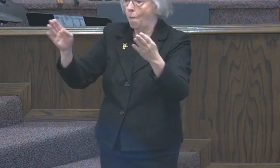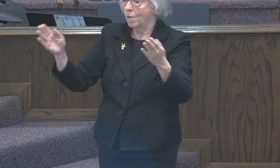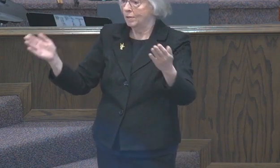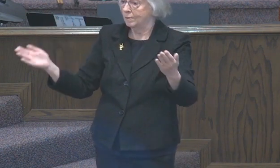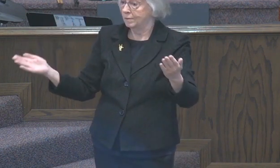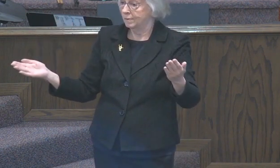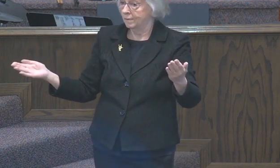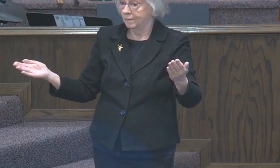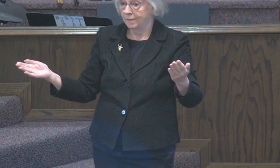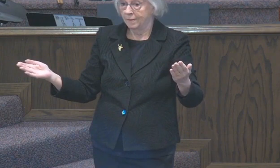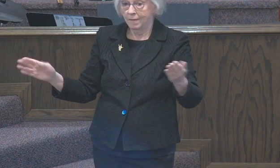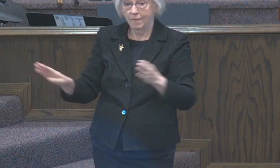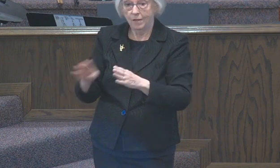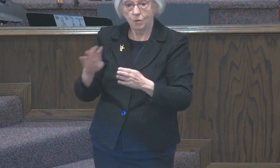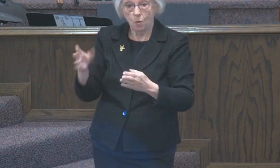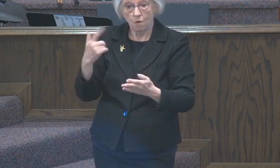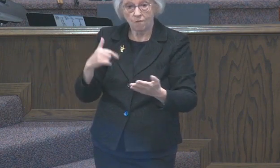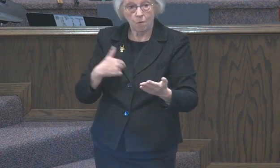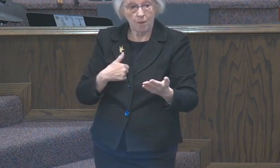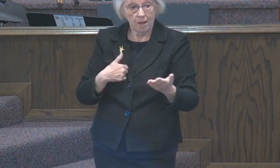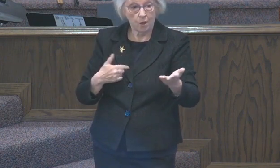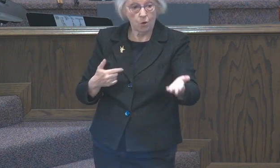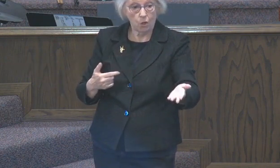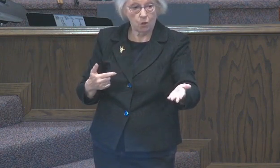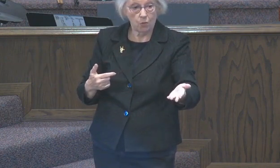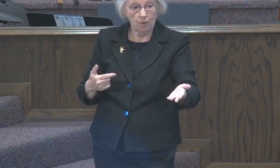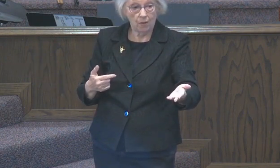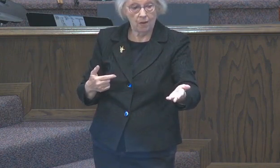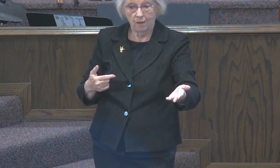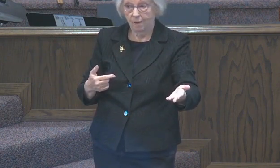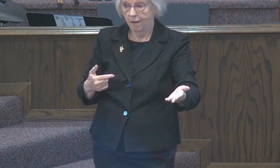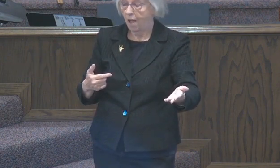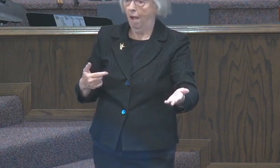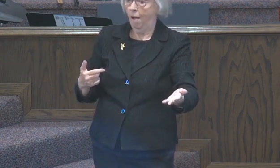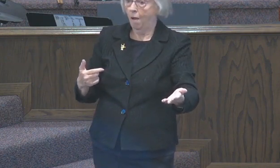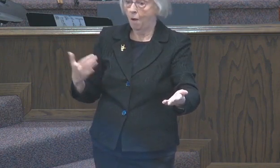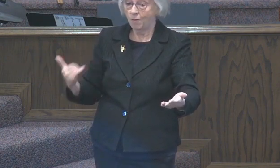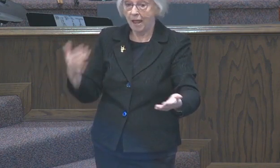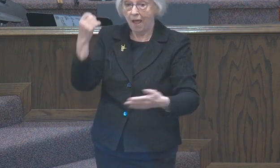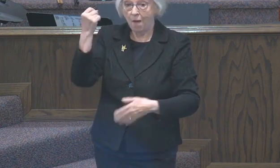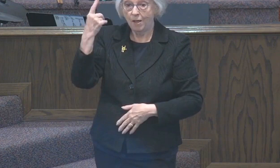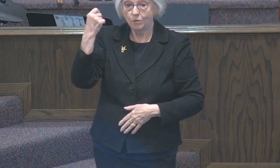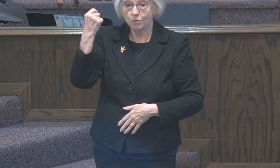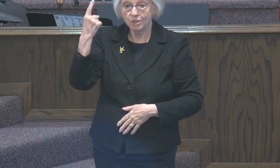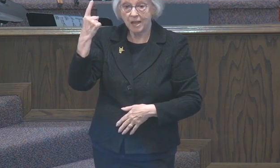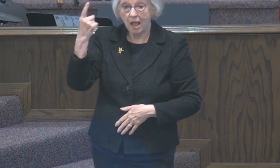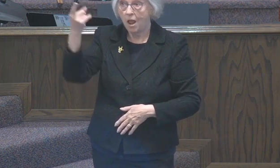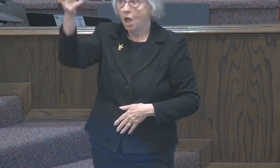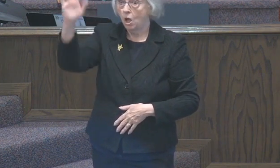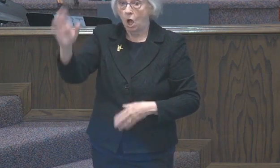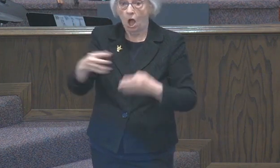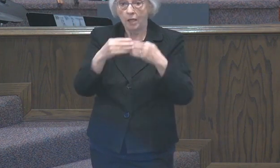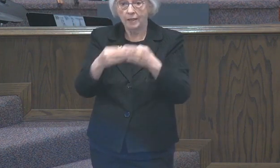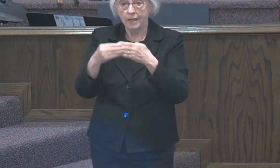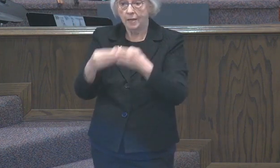discernment? Well, first of all, I need this thing called discernment so that if we go back to verse 5, I can see